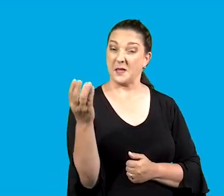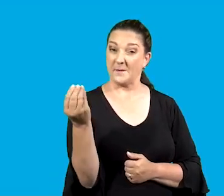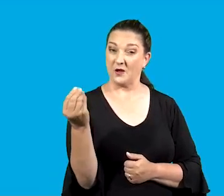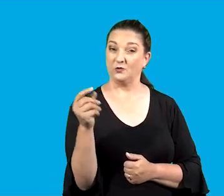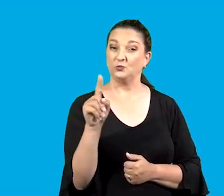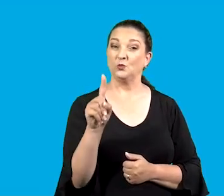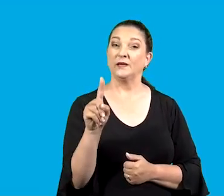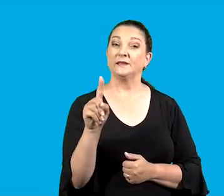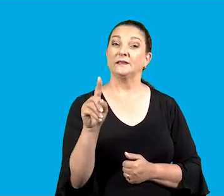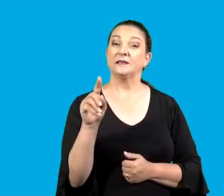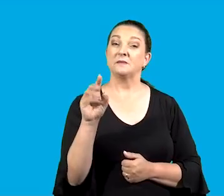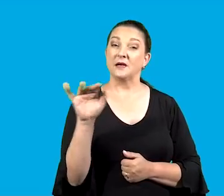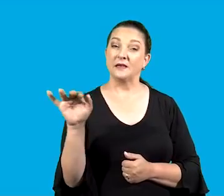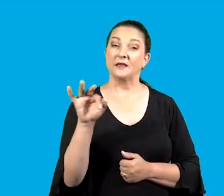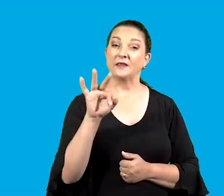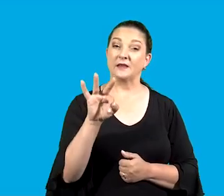the